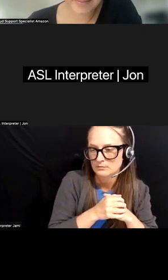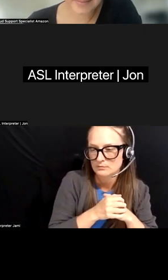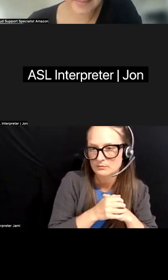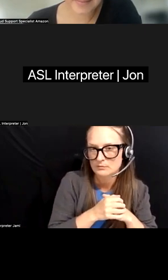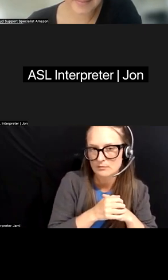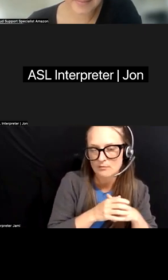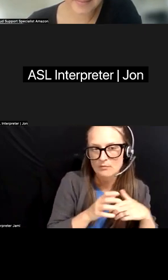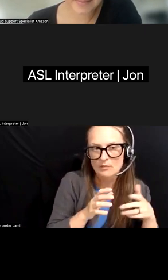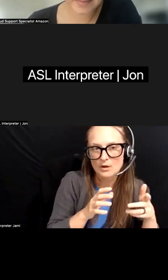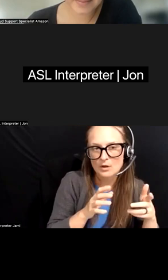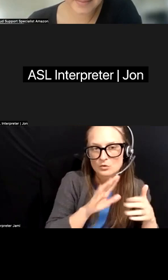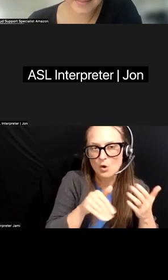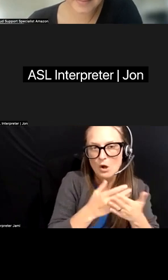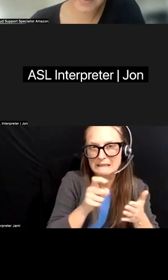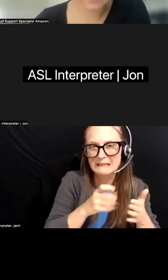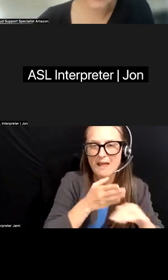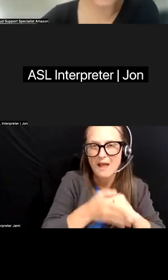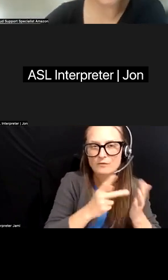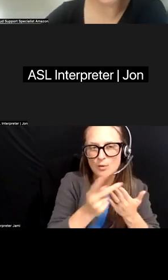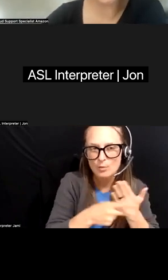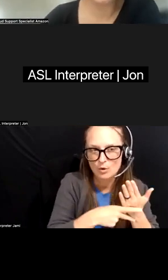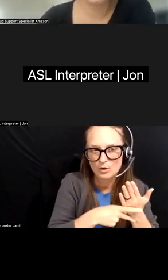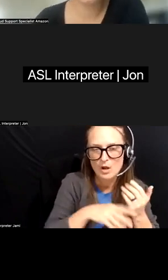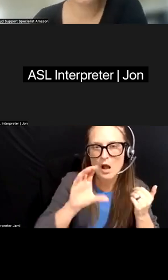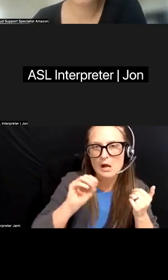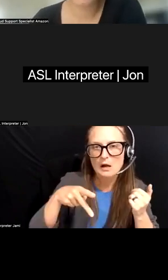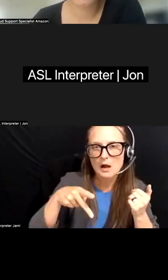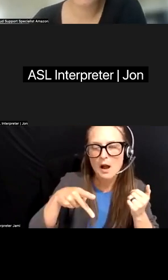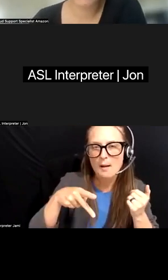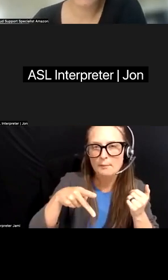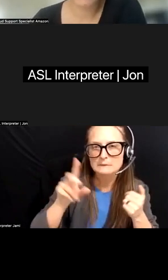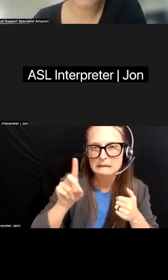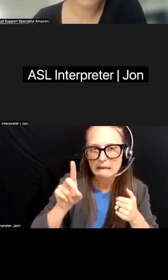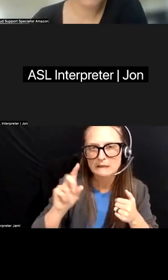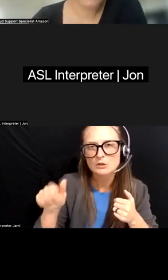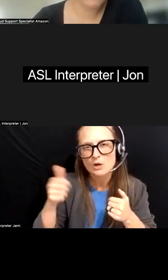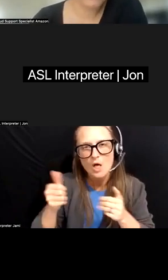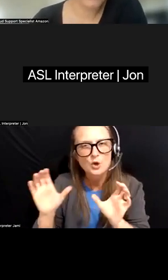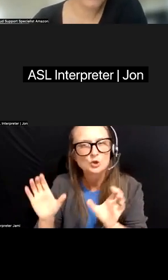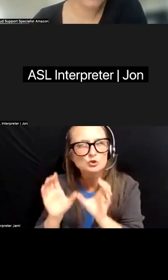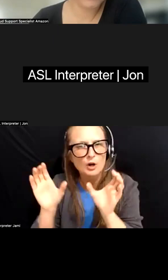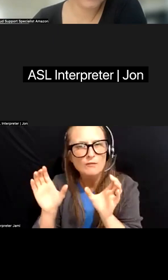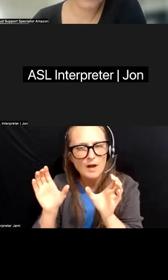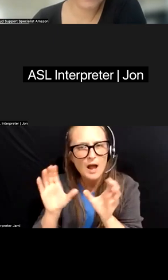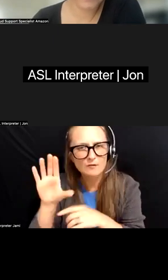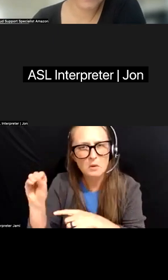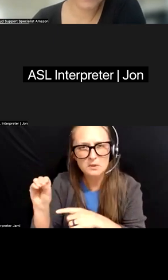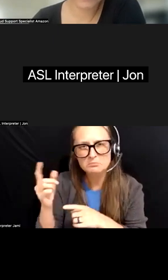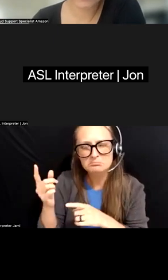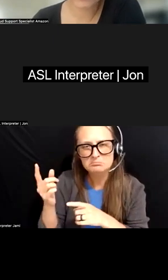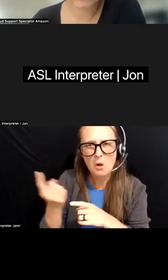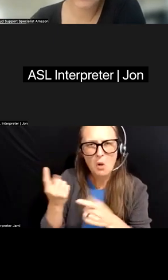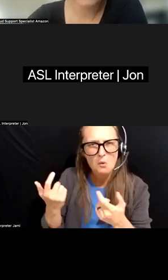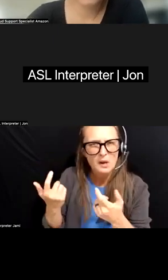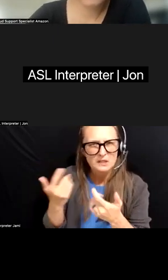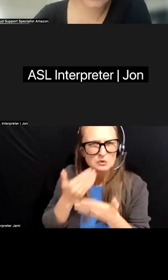the program? CompTIA A+, CompTIA is another certifying company. It's always good to have additional credentials.